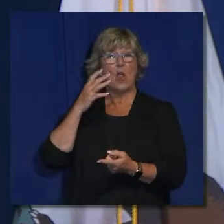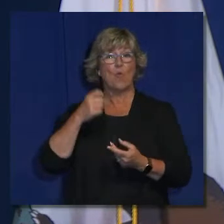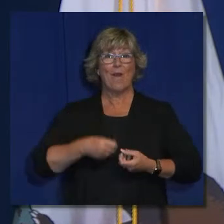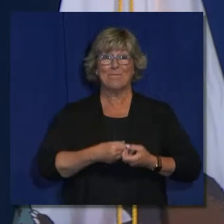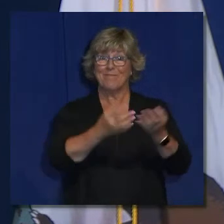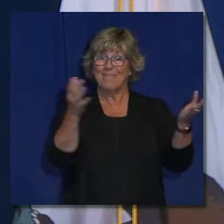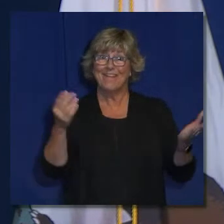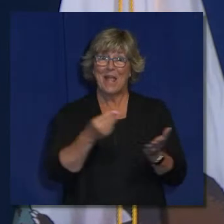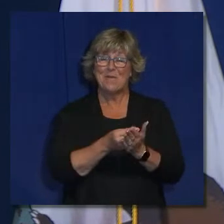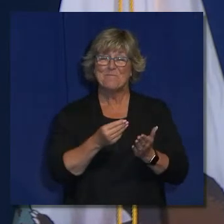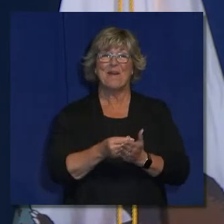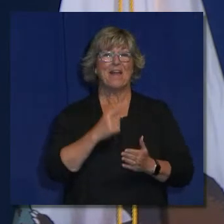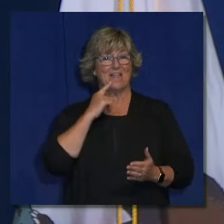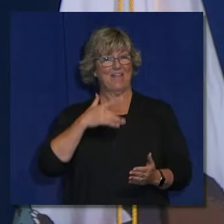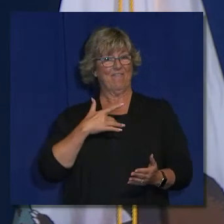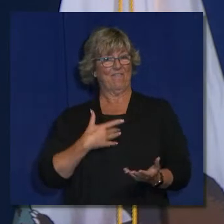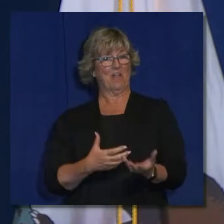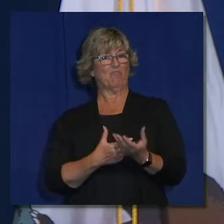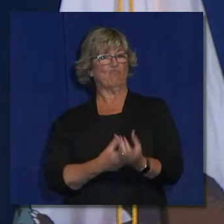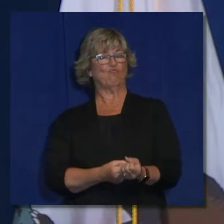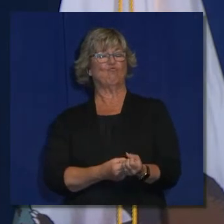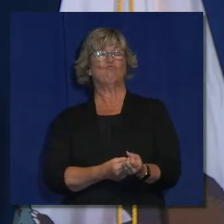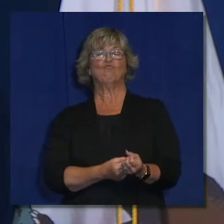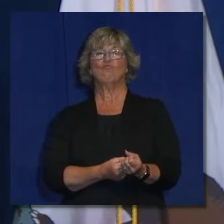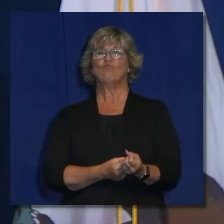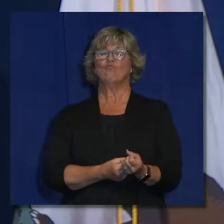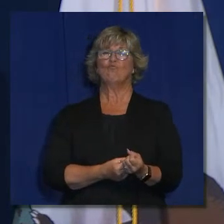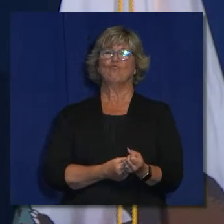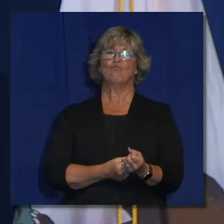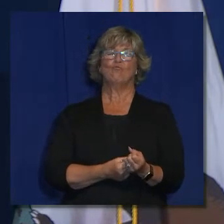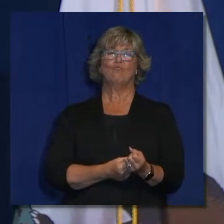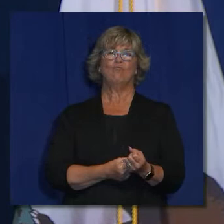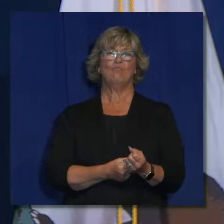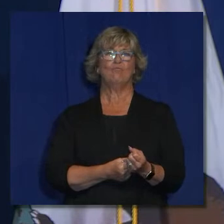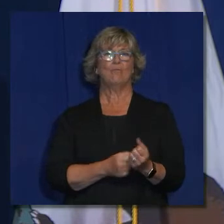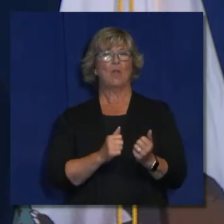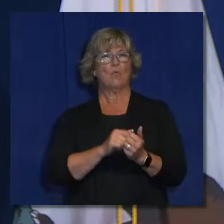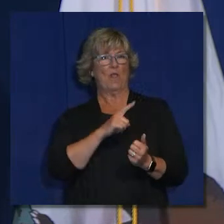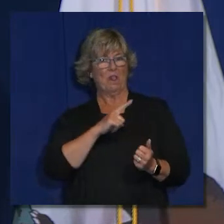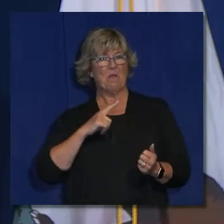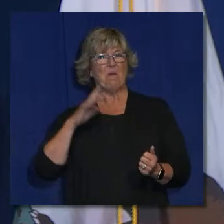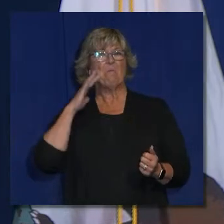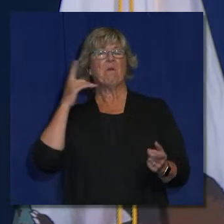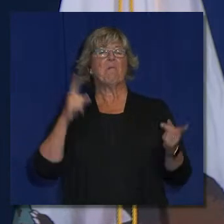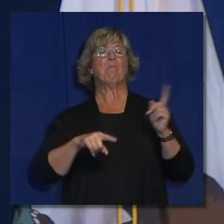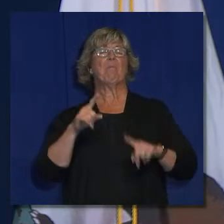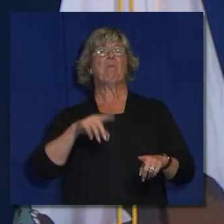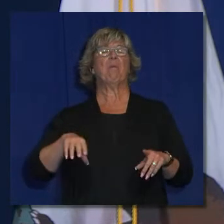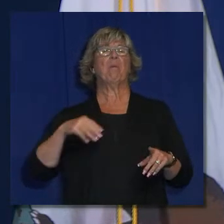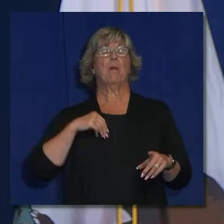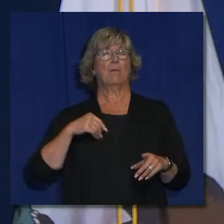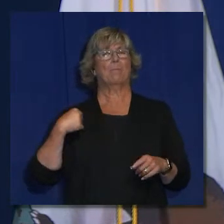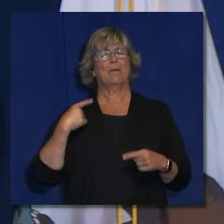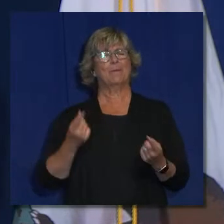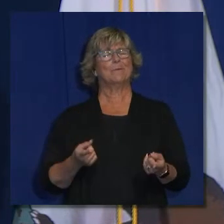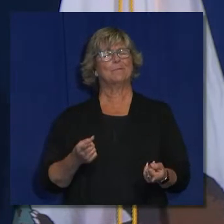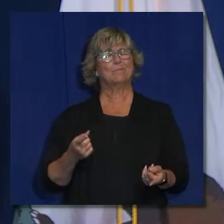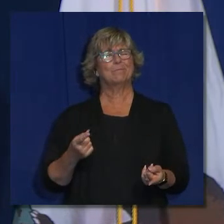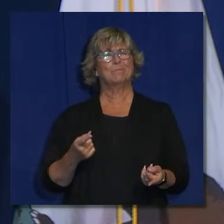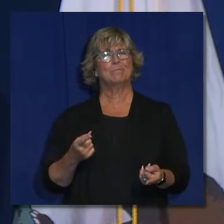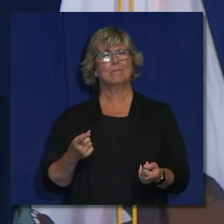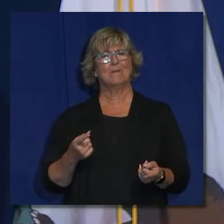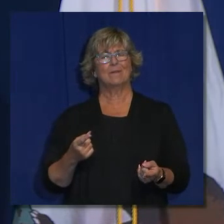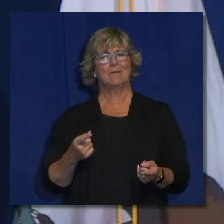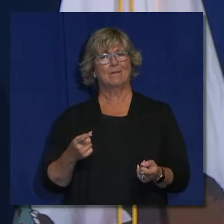as possible, and you say you feel confident you can square the modest differences with legislative leaders. But we've known for some time now that